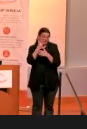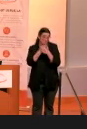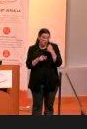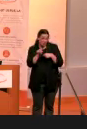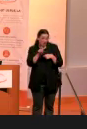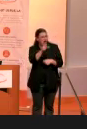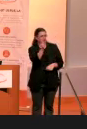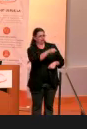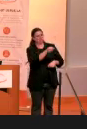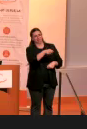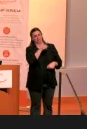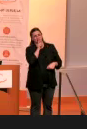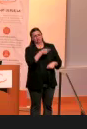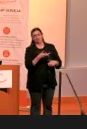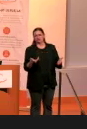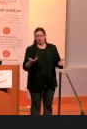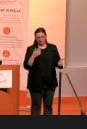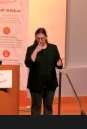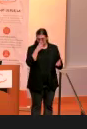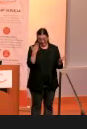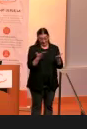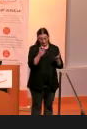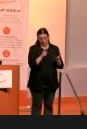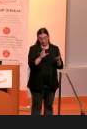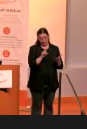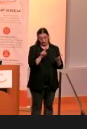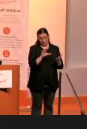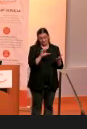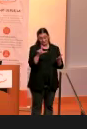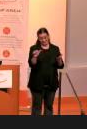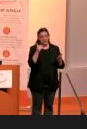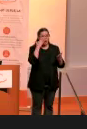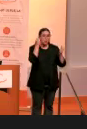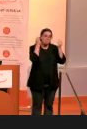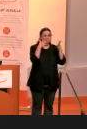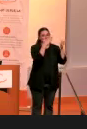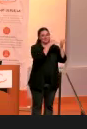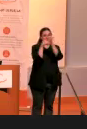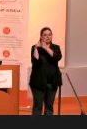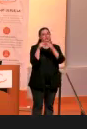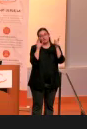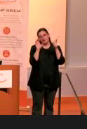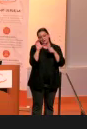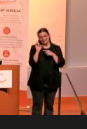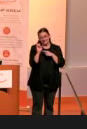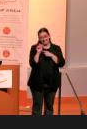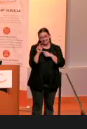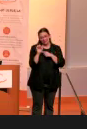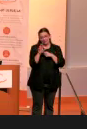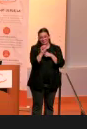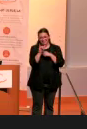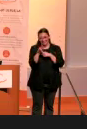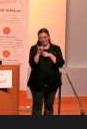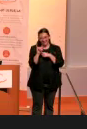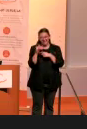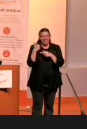cardiology. And I think, here at UCLA and at many of the centers, I know Cedars-Sinai also have cardiologists who have a